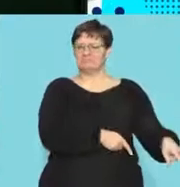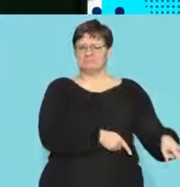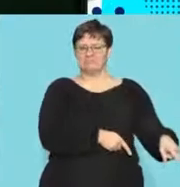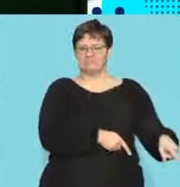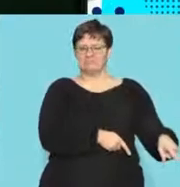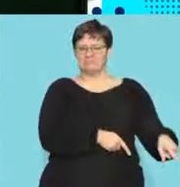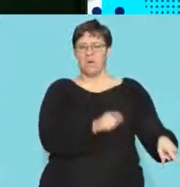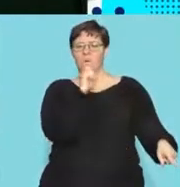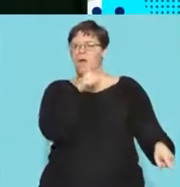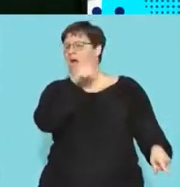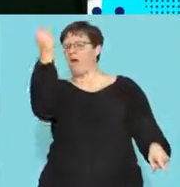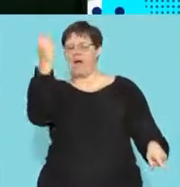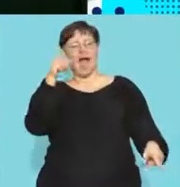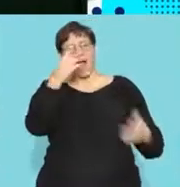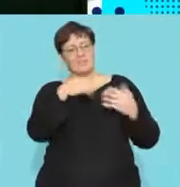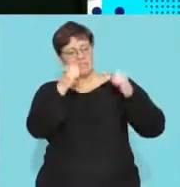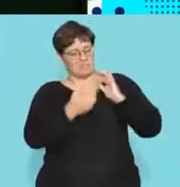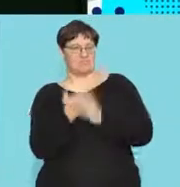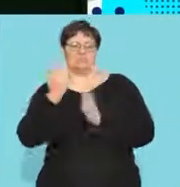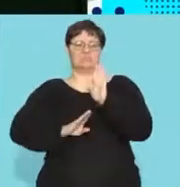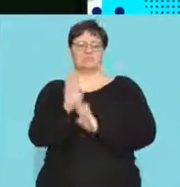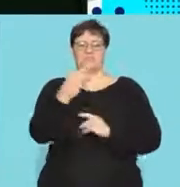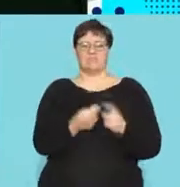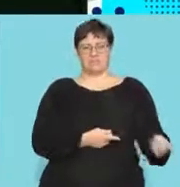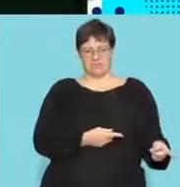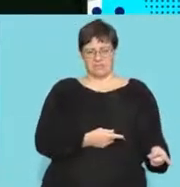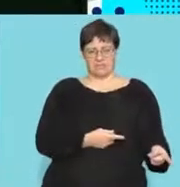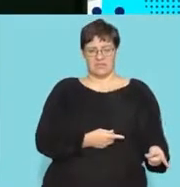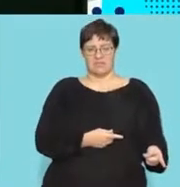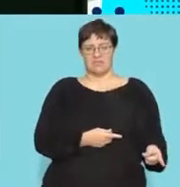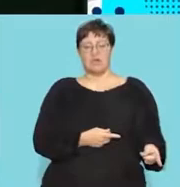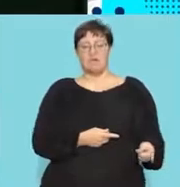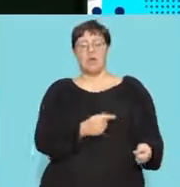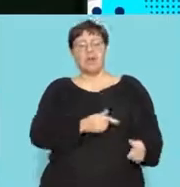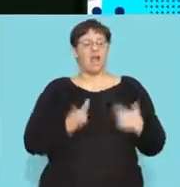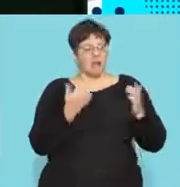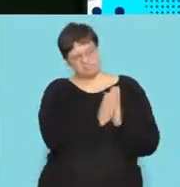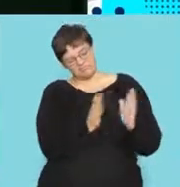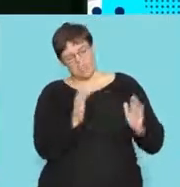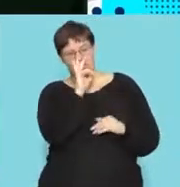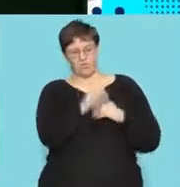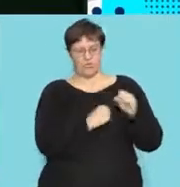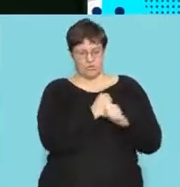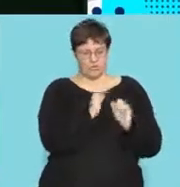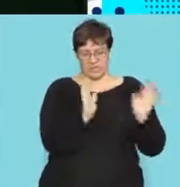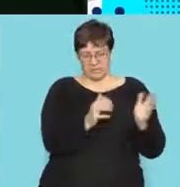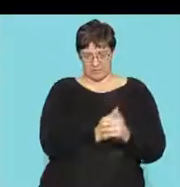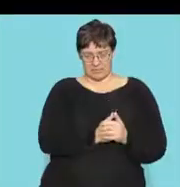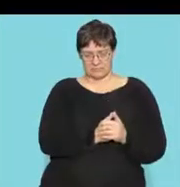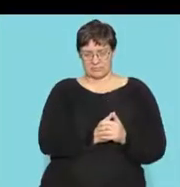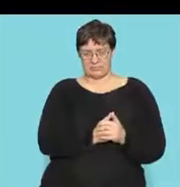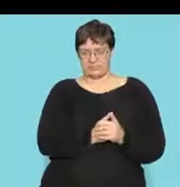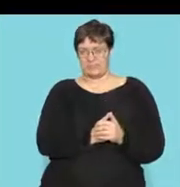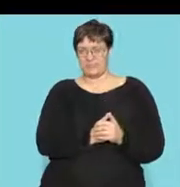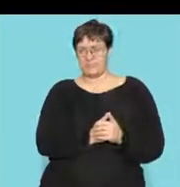computer becomes outdated, right? So therefore, general lifespan, 3 years. Okay, the computer is